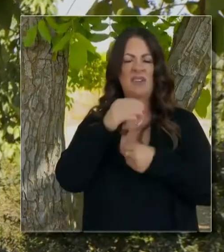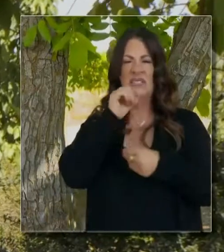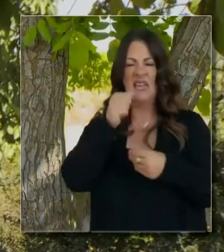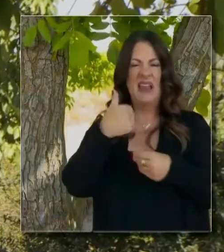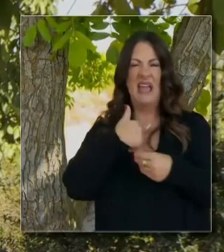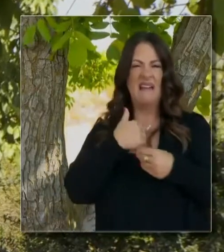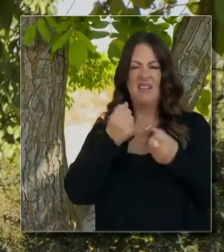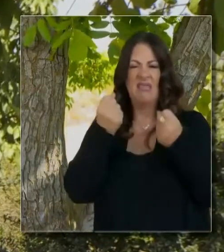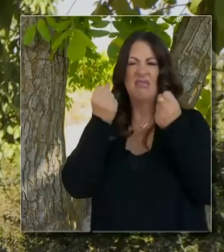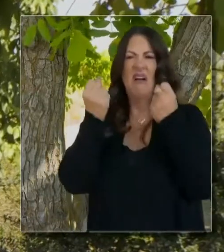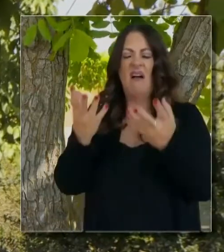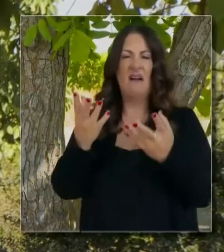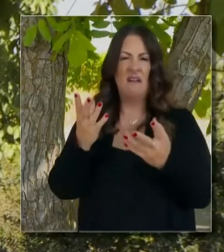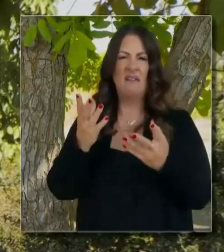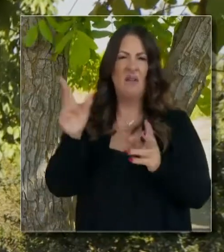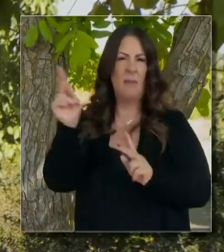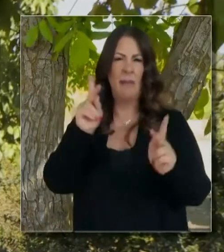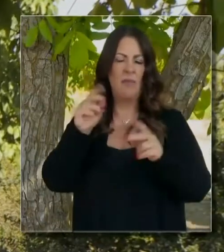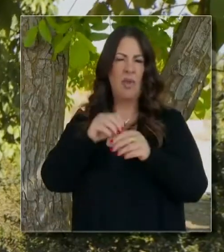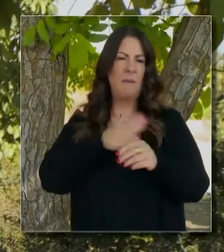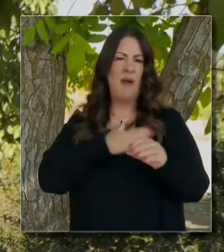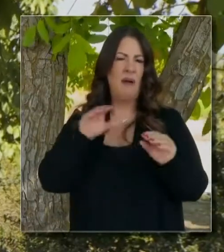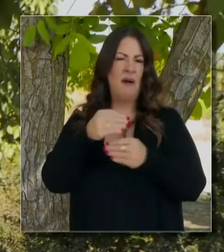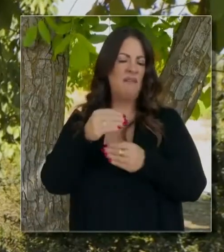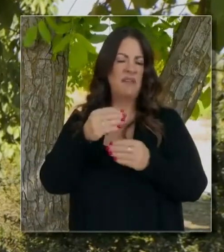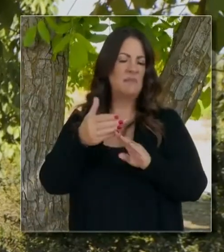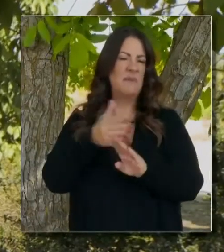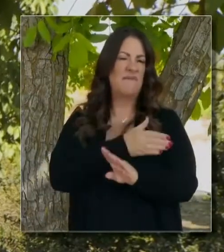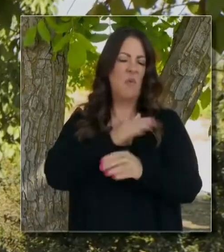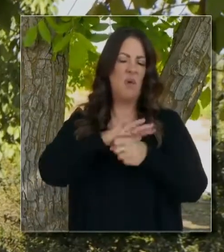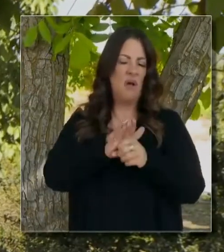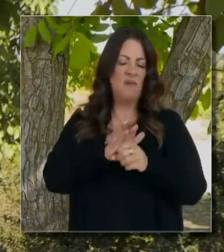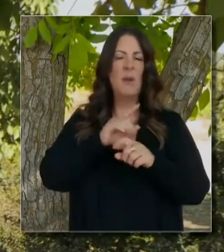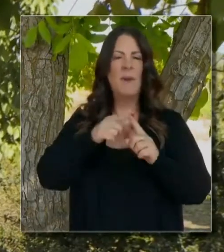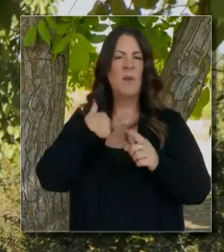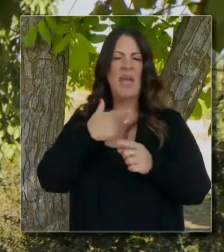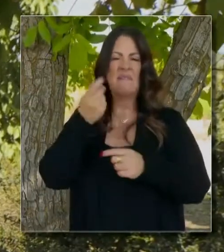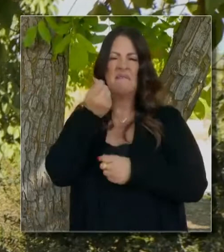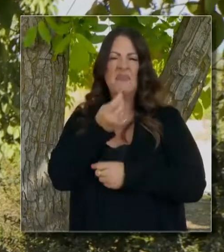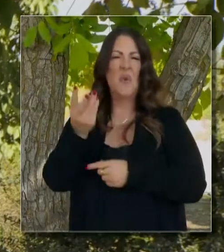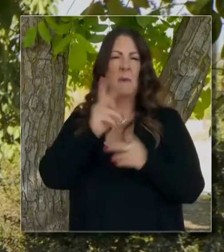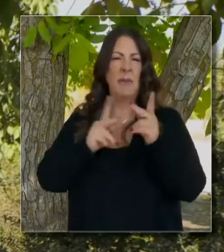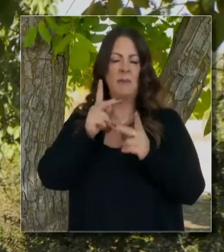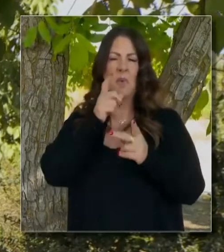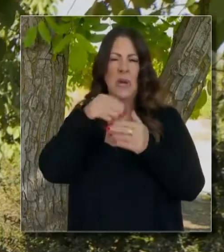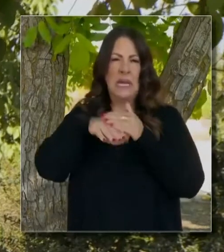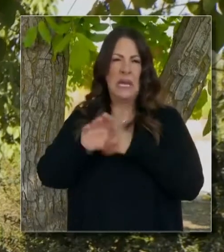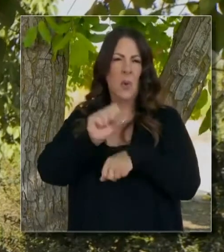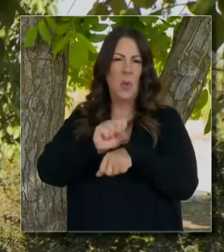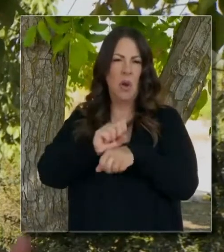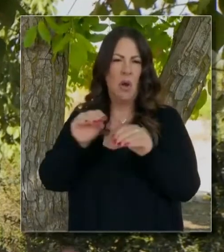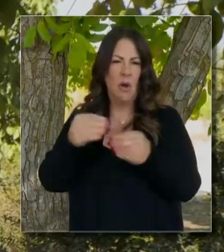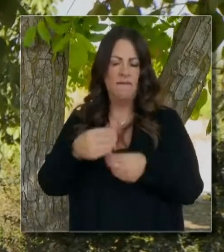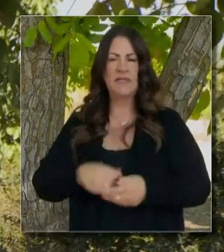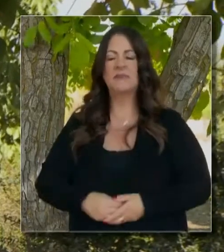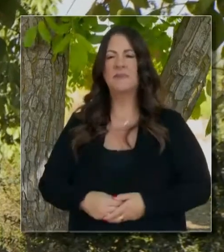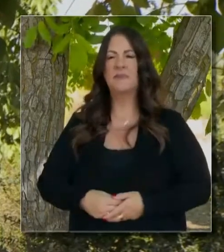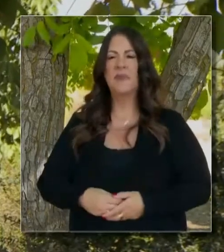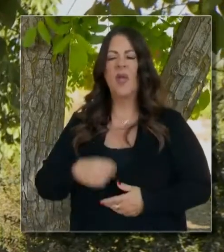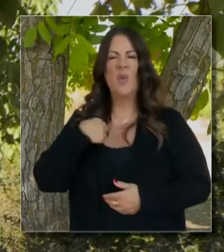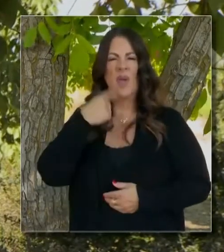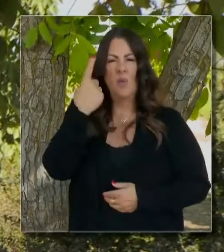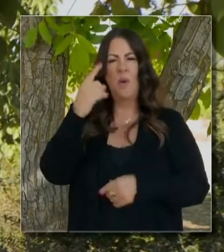had pre-pandemic. In fact, quite a small number of people are actually physically in the offices. One of these individuals is an